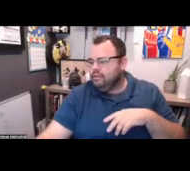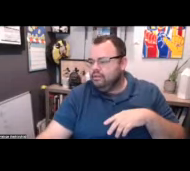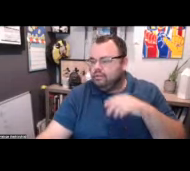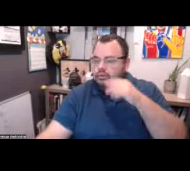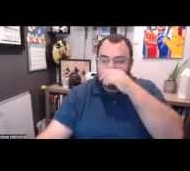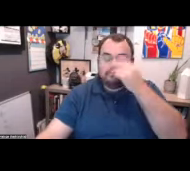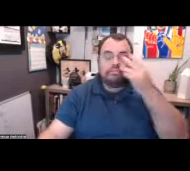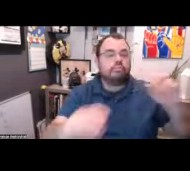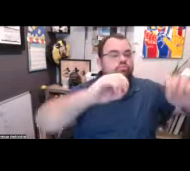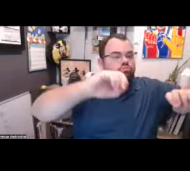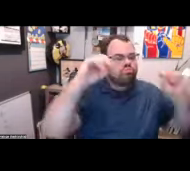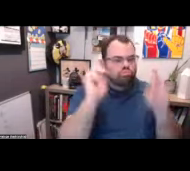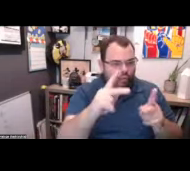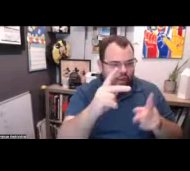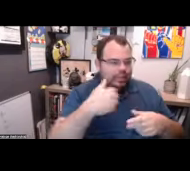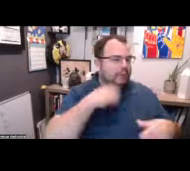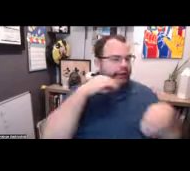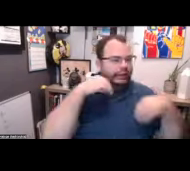later.